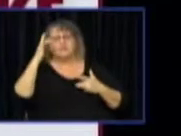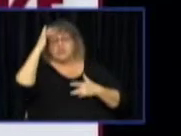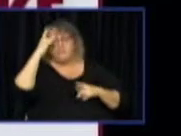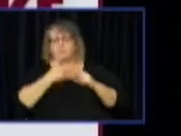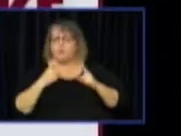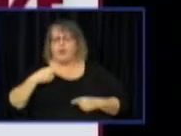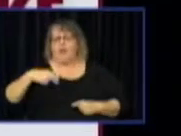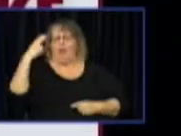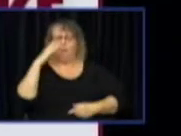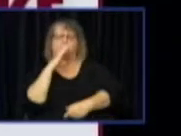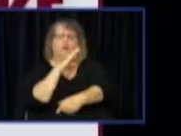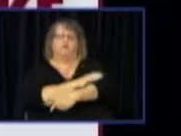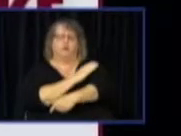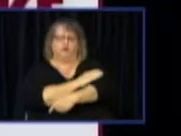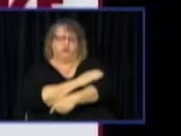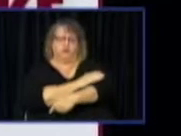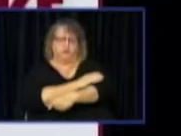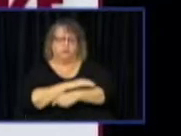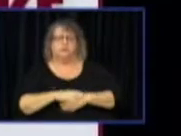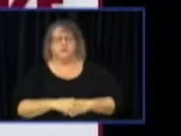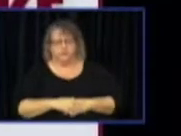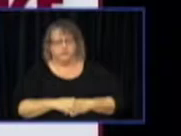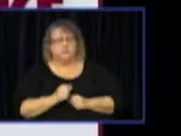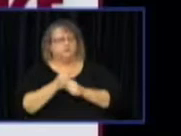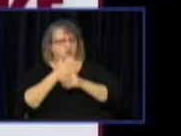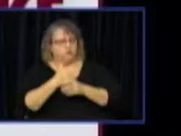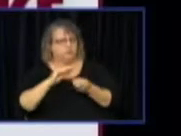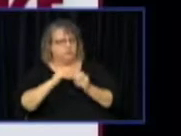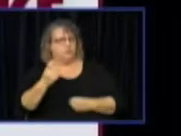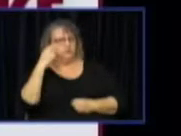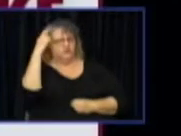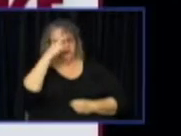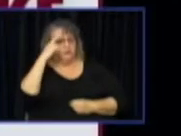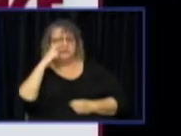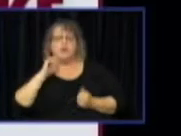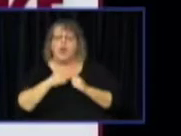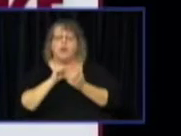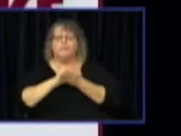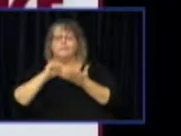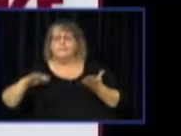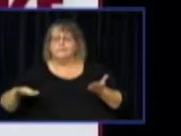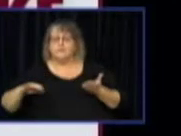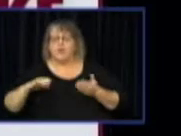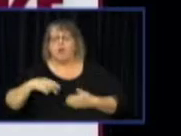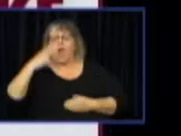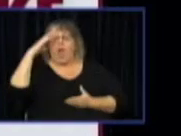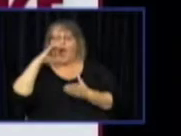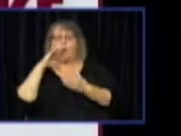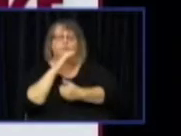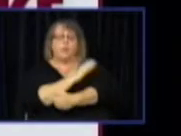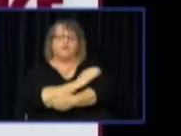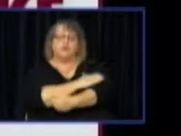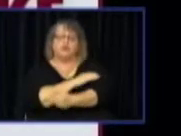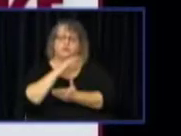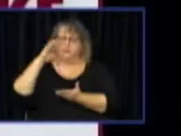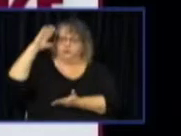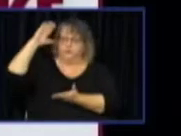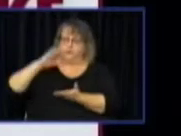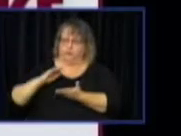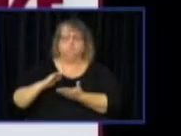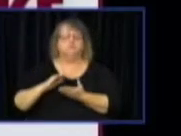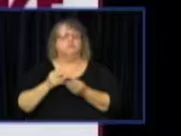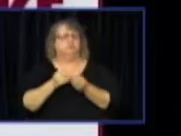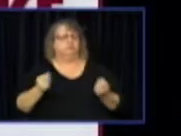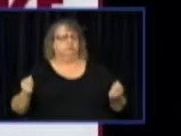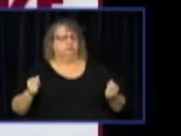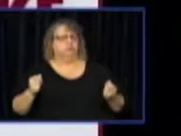hypertension. That the best way to eliminate stroke is to treat high blood pressure. And there's a very strong